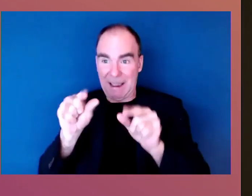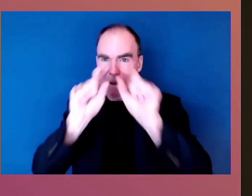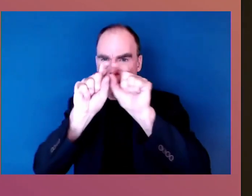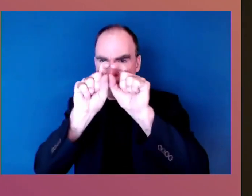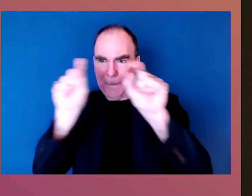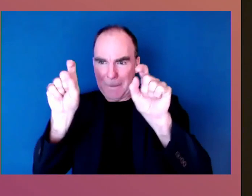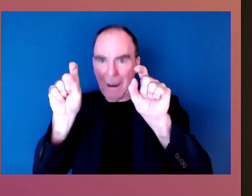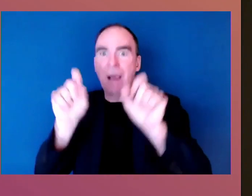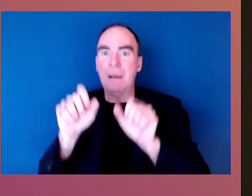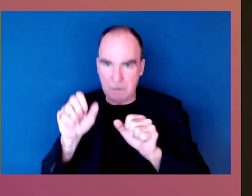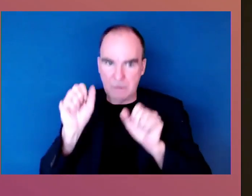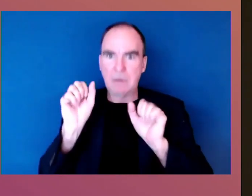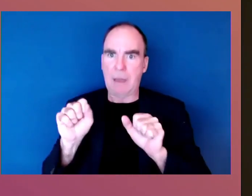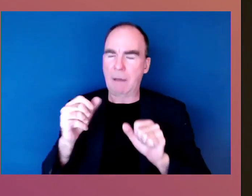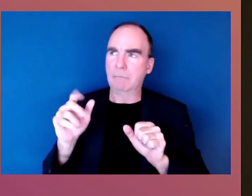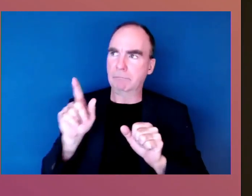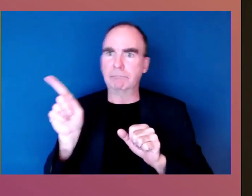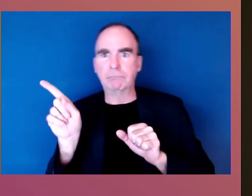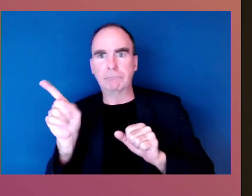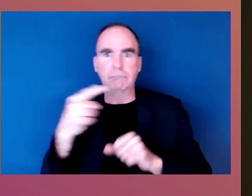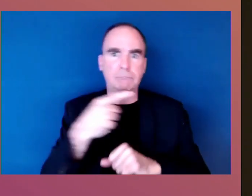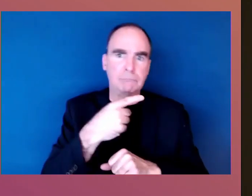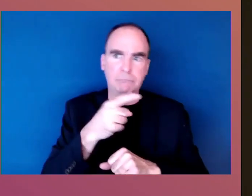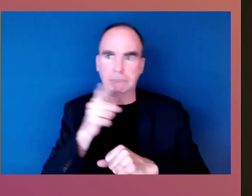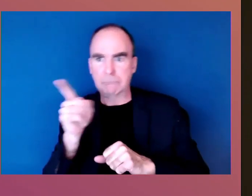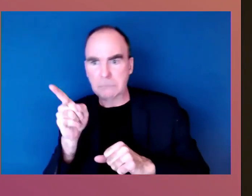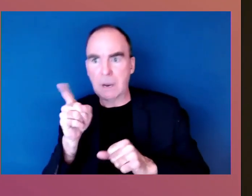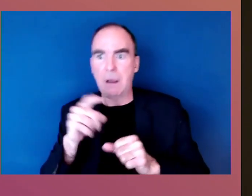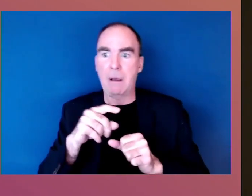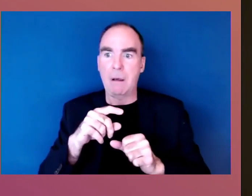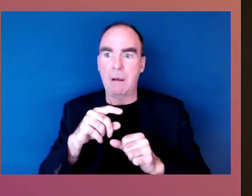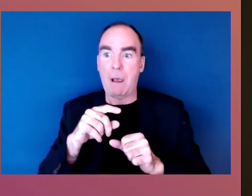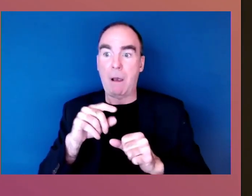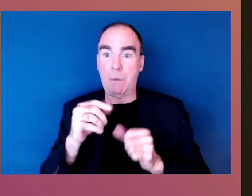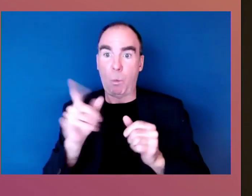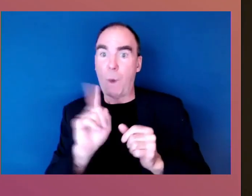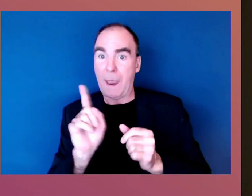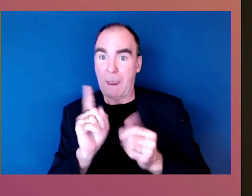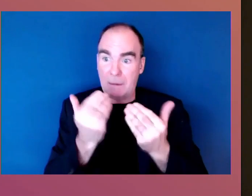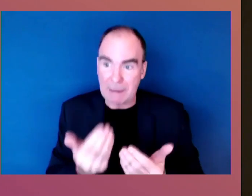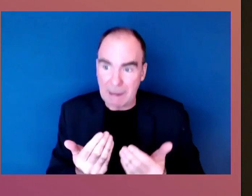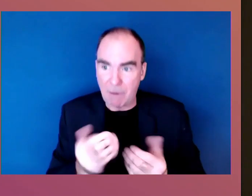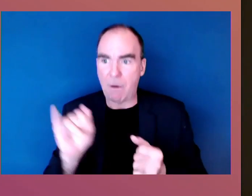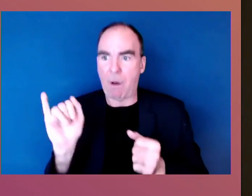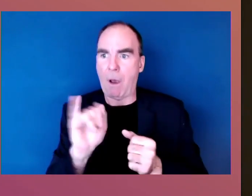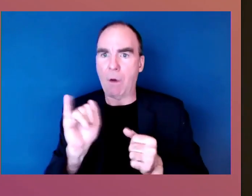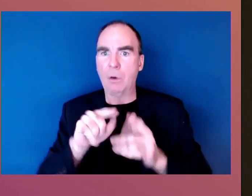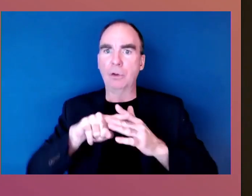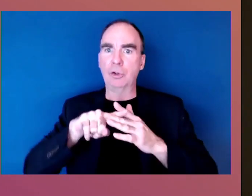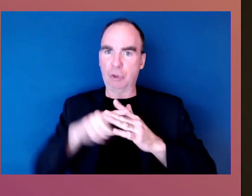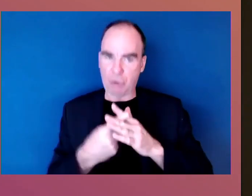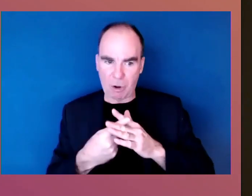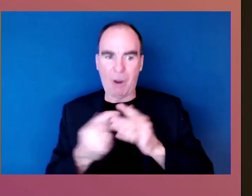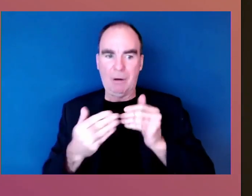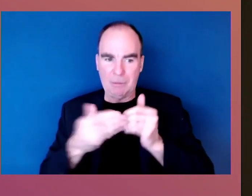direction and starting notification. When turning right, the right side vibrates. So users will